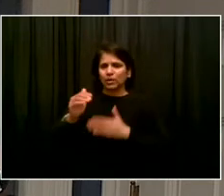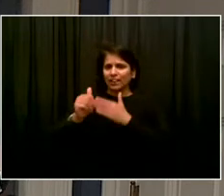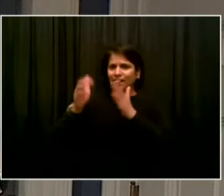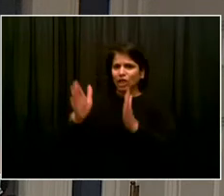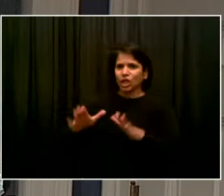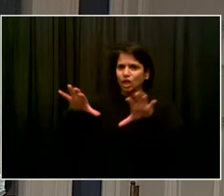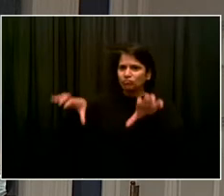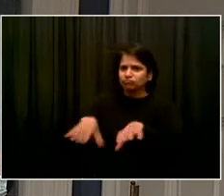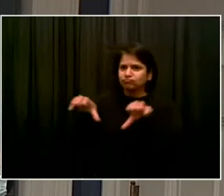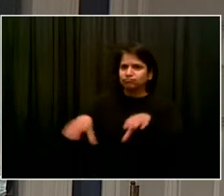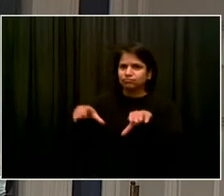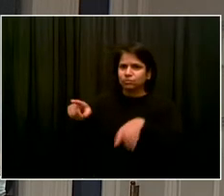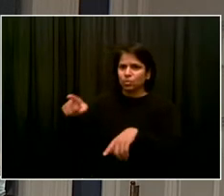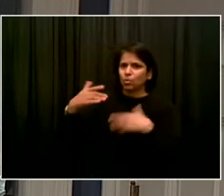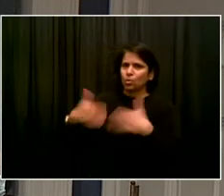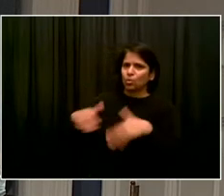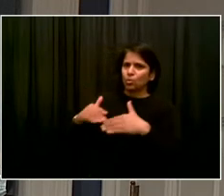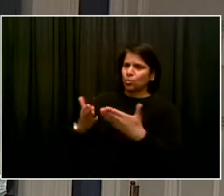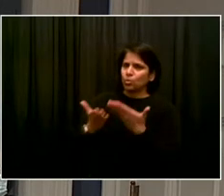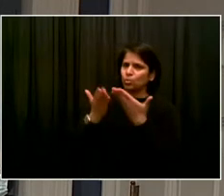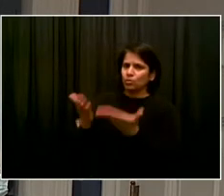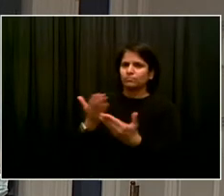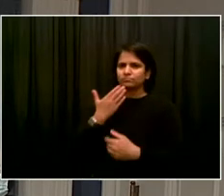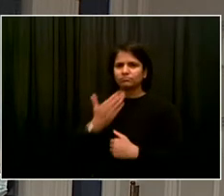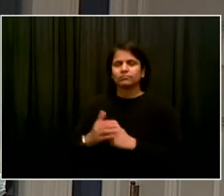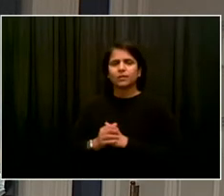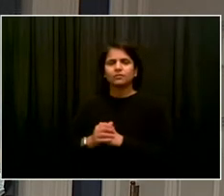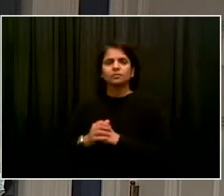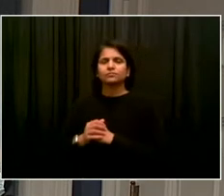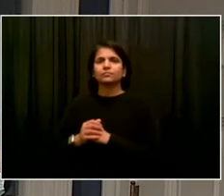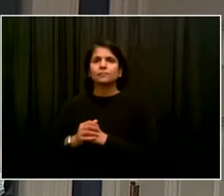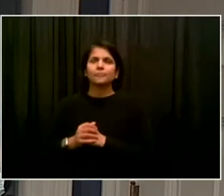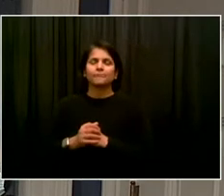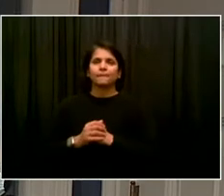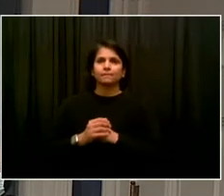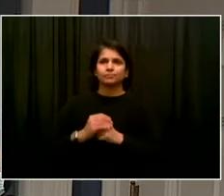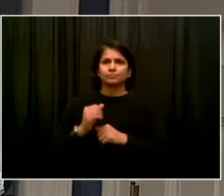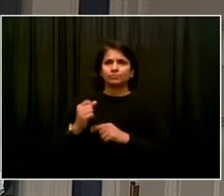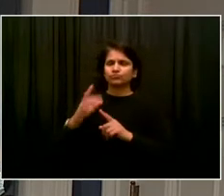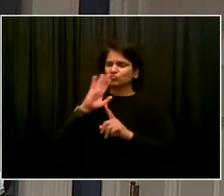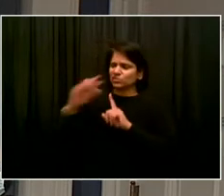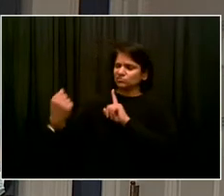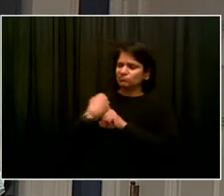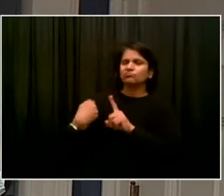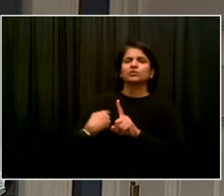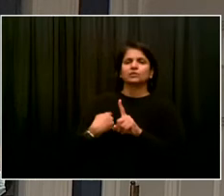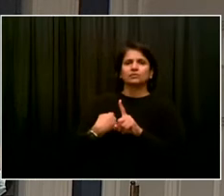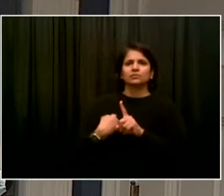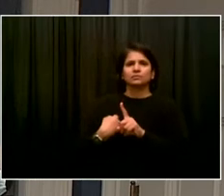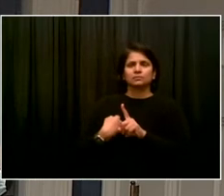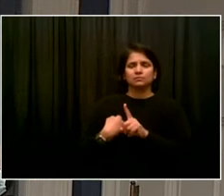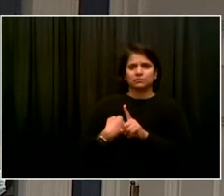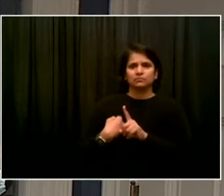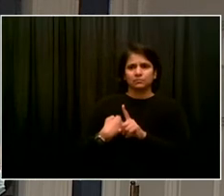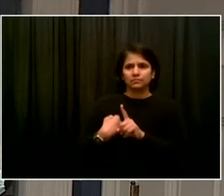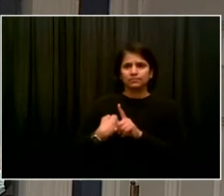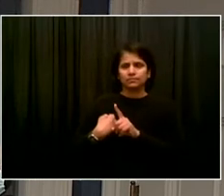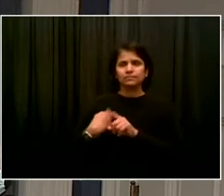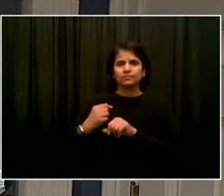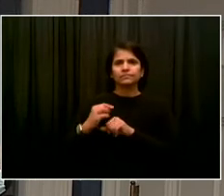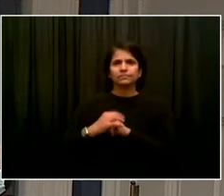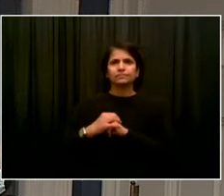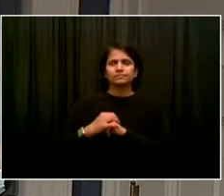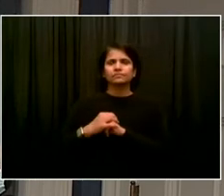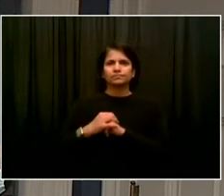that it is always striking to me when there are these successes, how there isn't